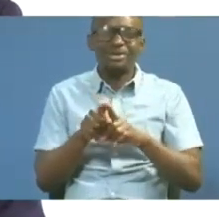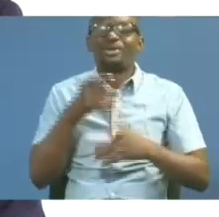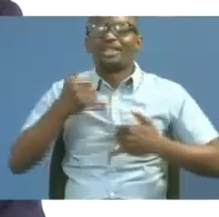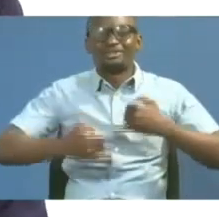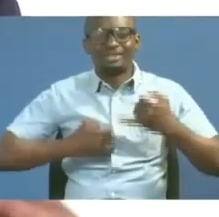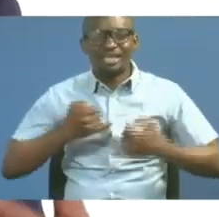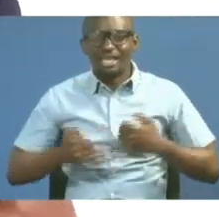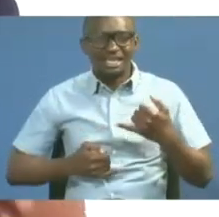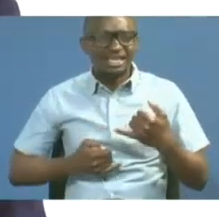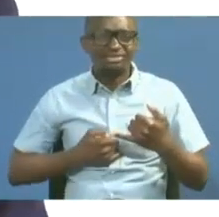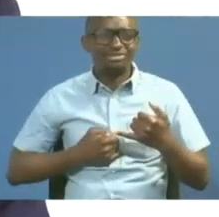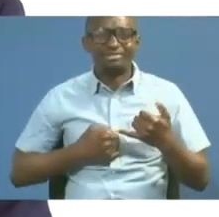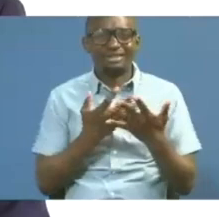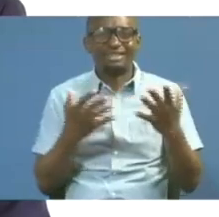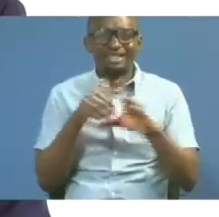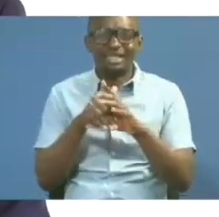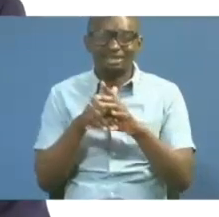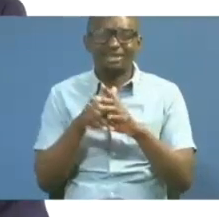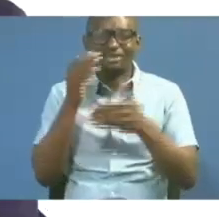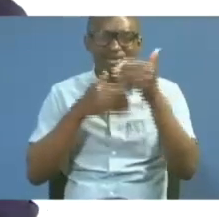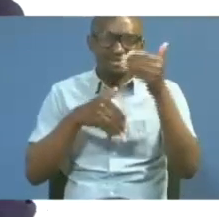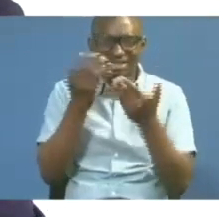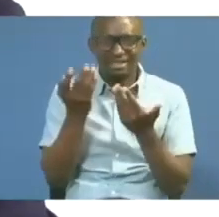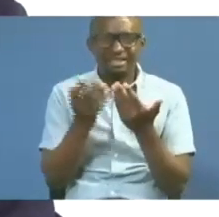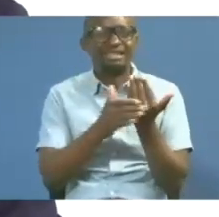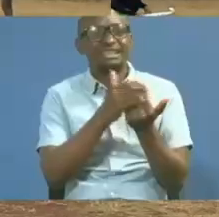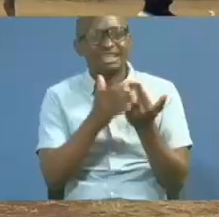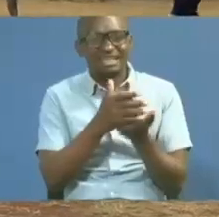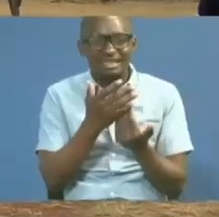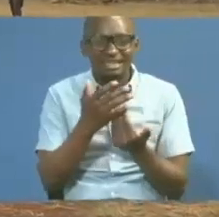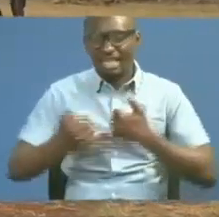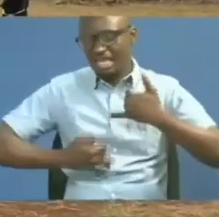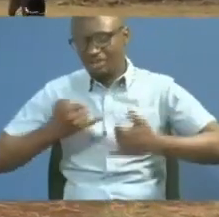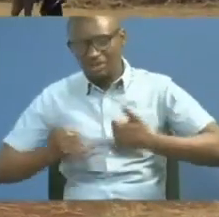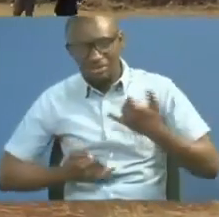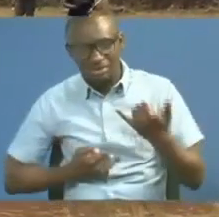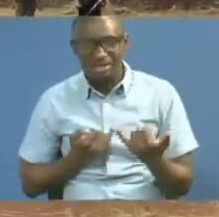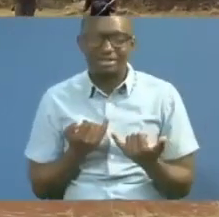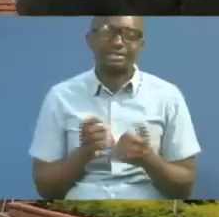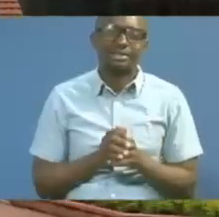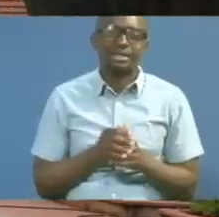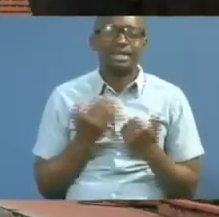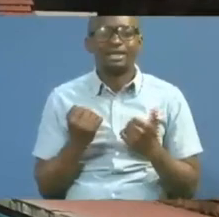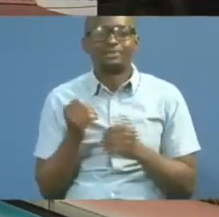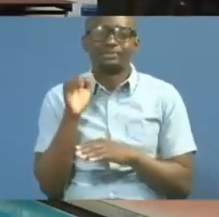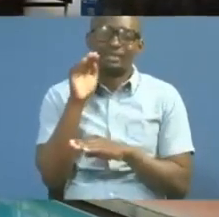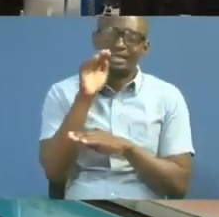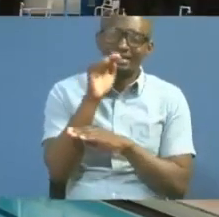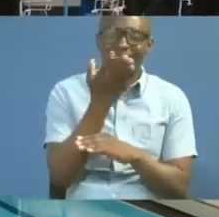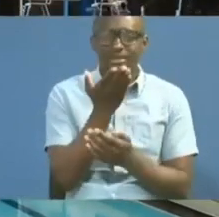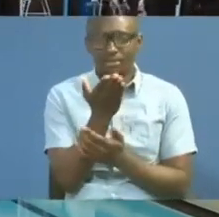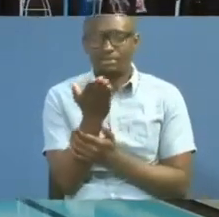facilities within the university. You'll be able to enjoy the facilities within the university, both catering and even recreational facilities. So